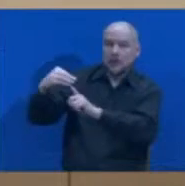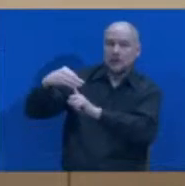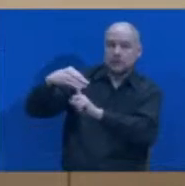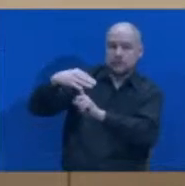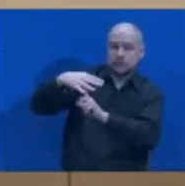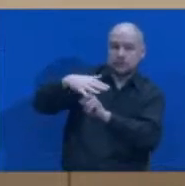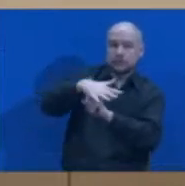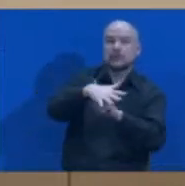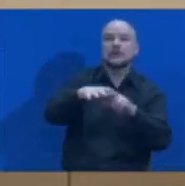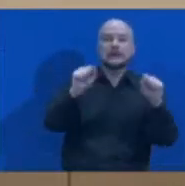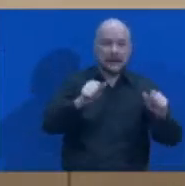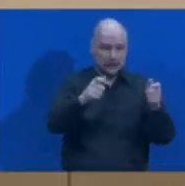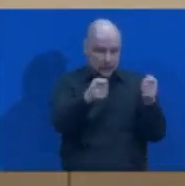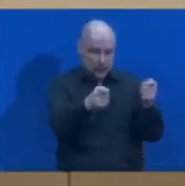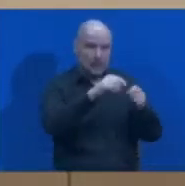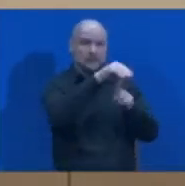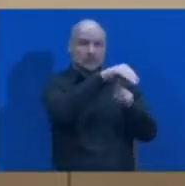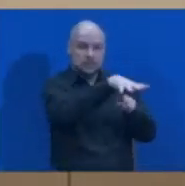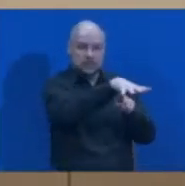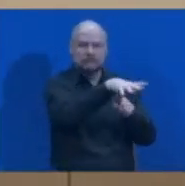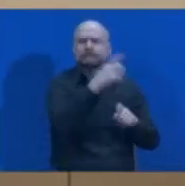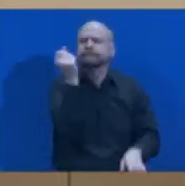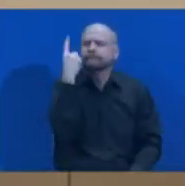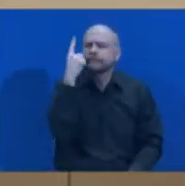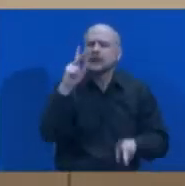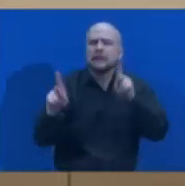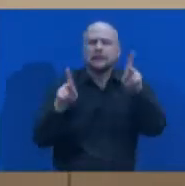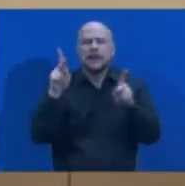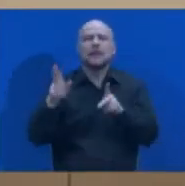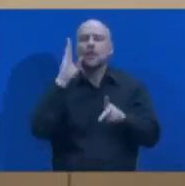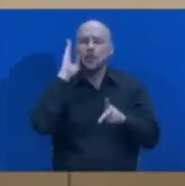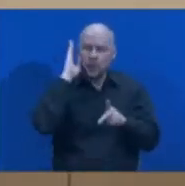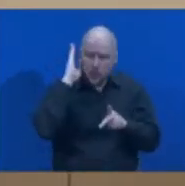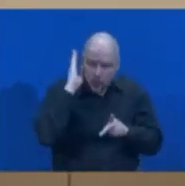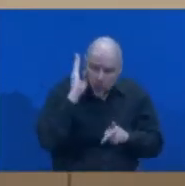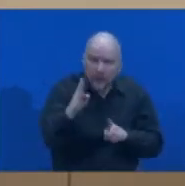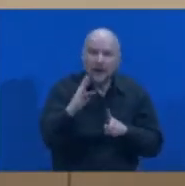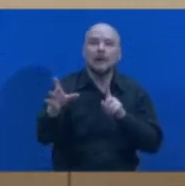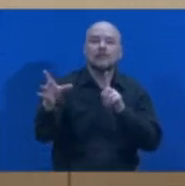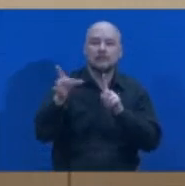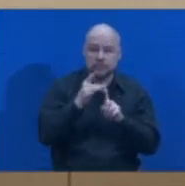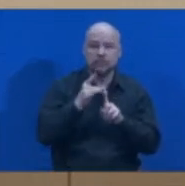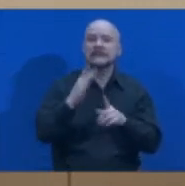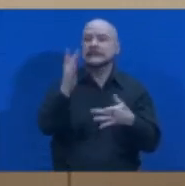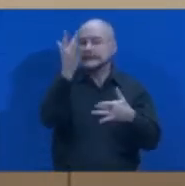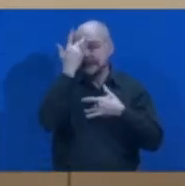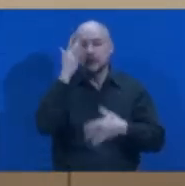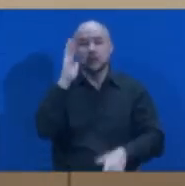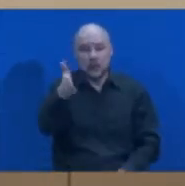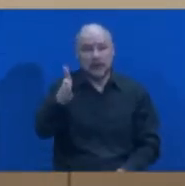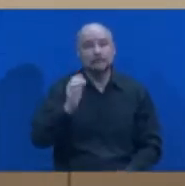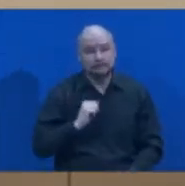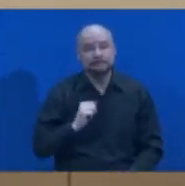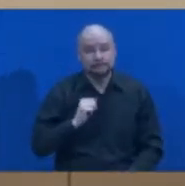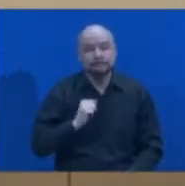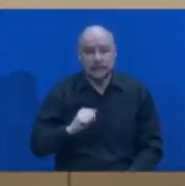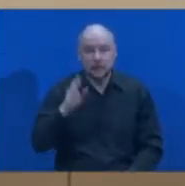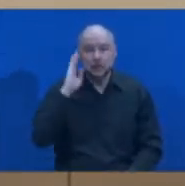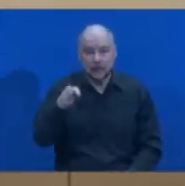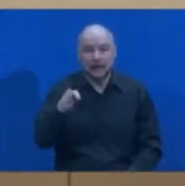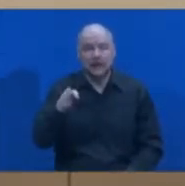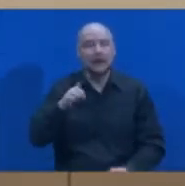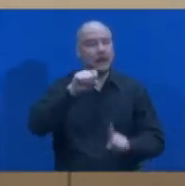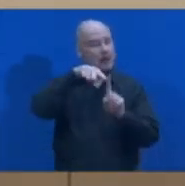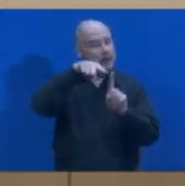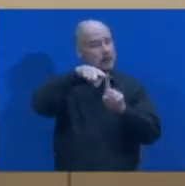management of this in our community. People are going to continue to be infected with COVID-19 regardless of what we do. And the question is whether